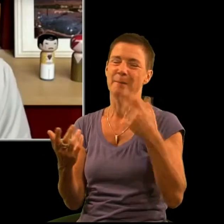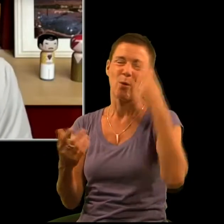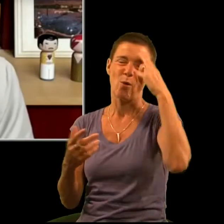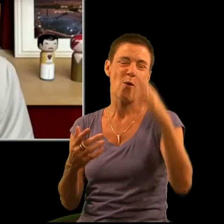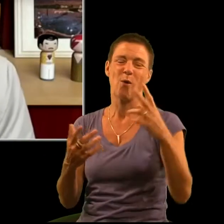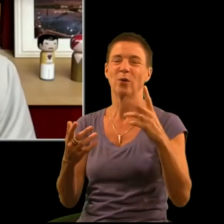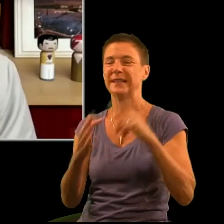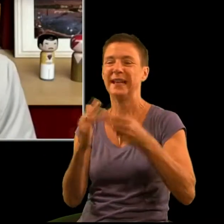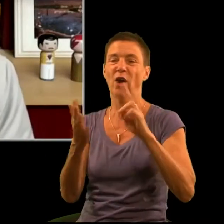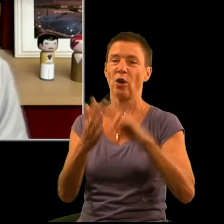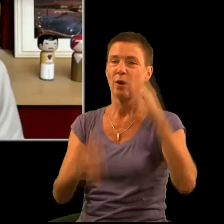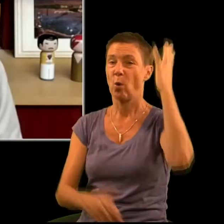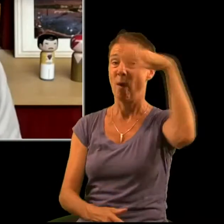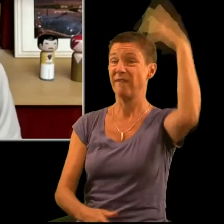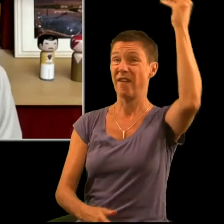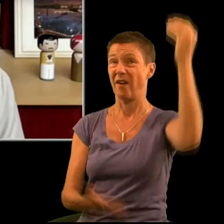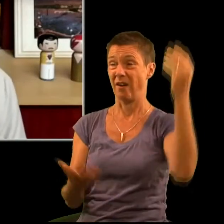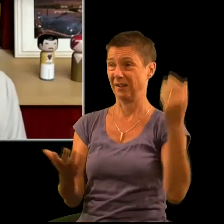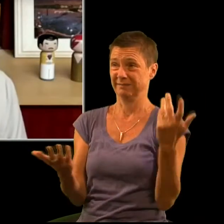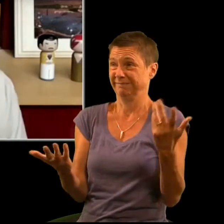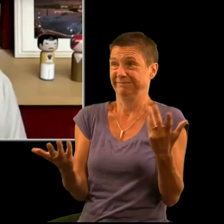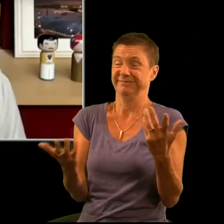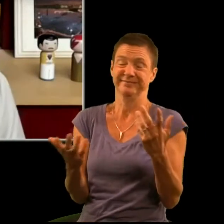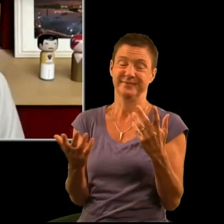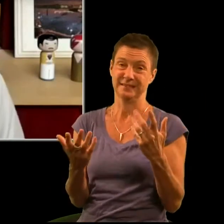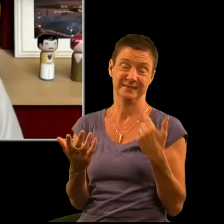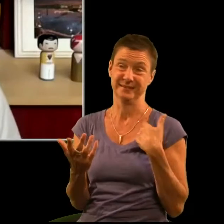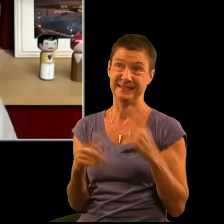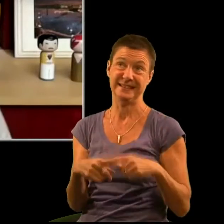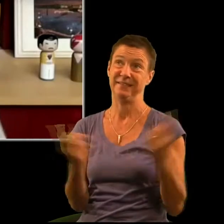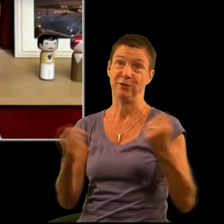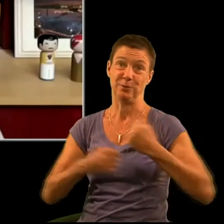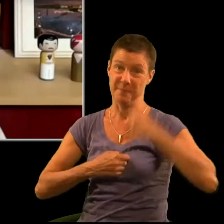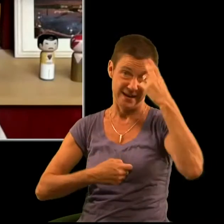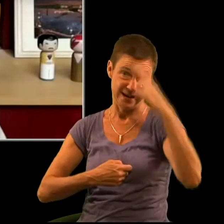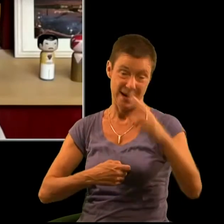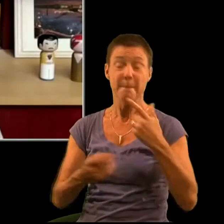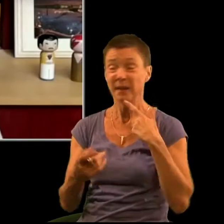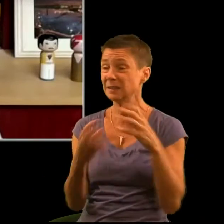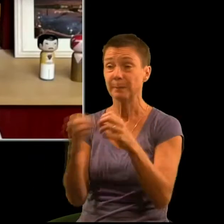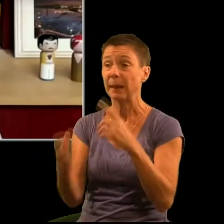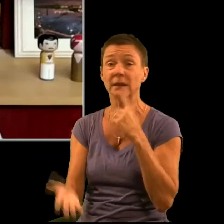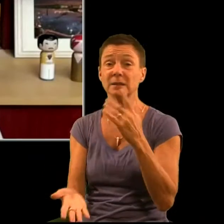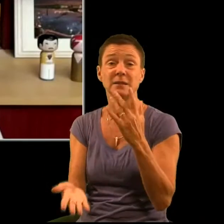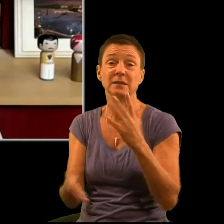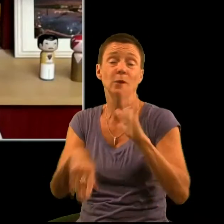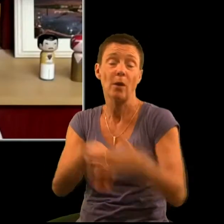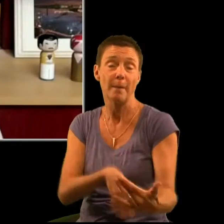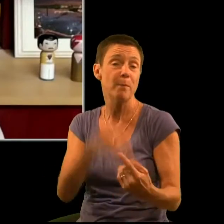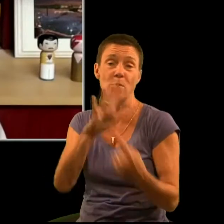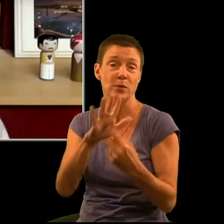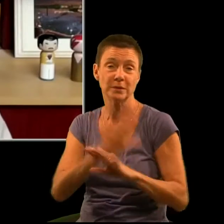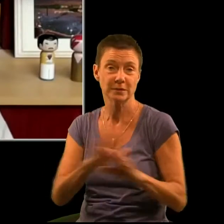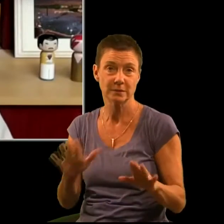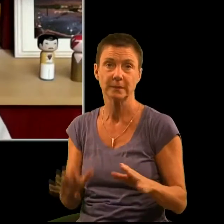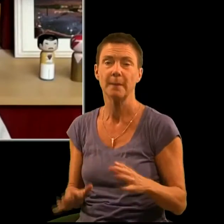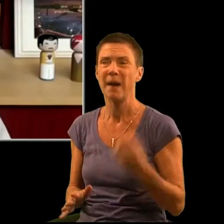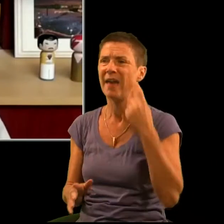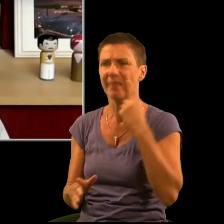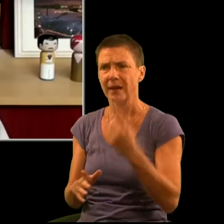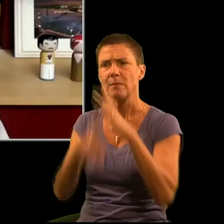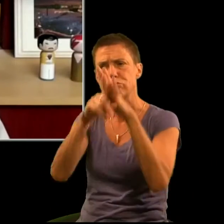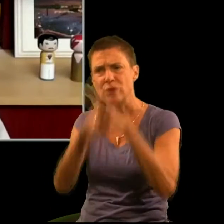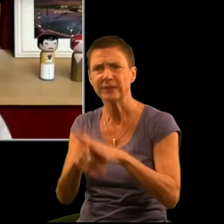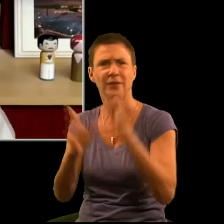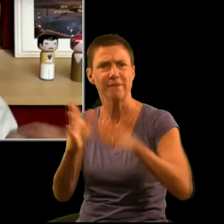it's much better than my name. But you're right, spelling is not important. It's a sad thing in educational systems and among peer pressure with